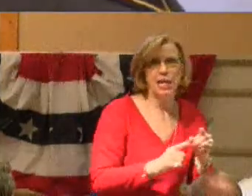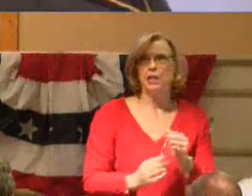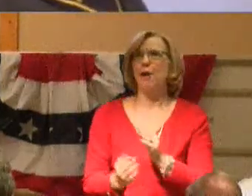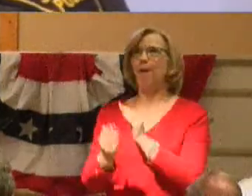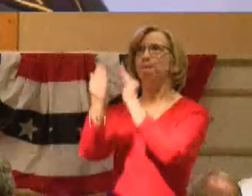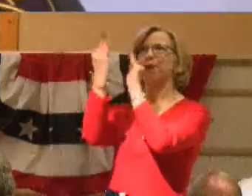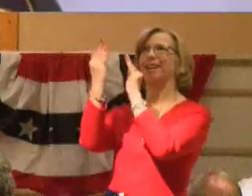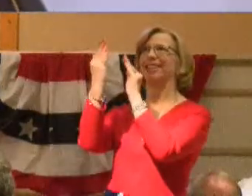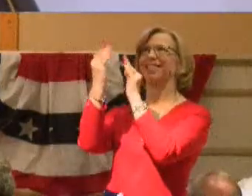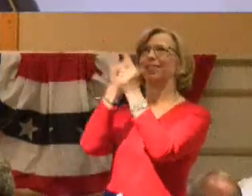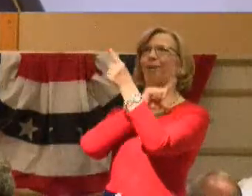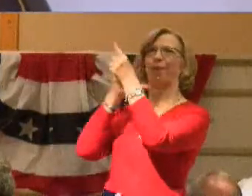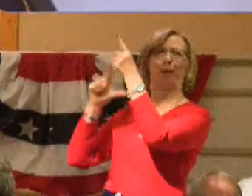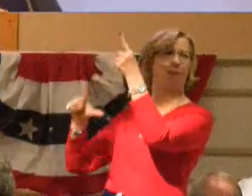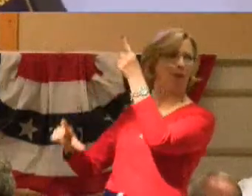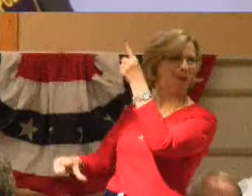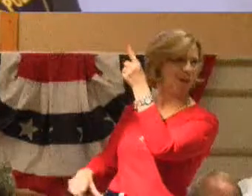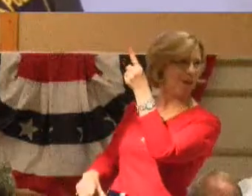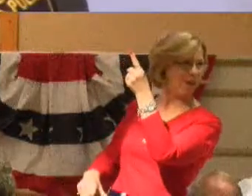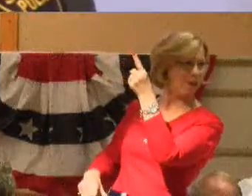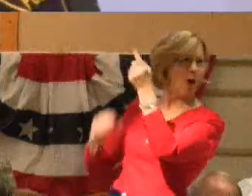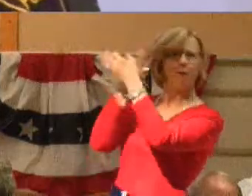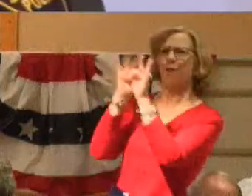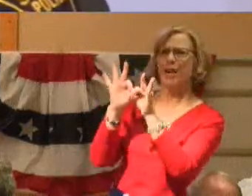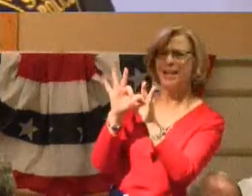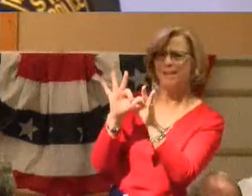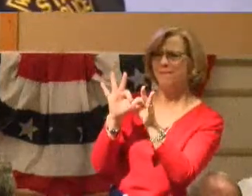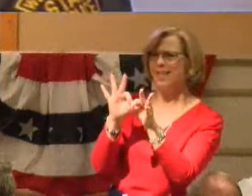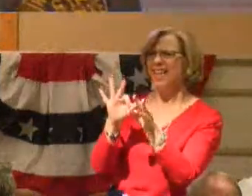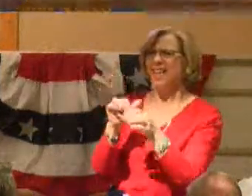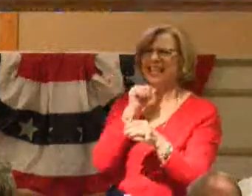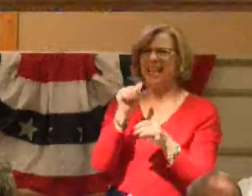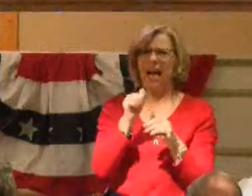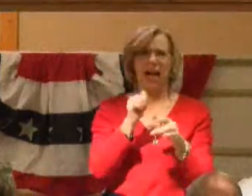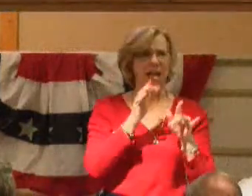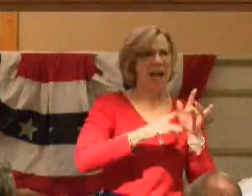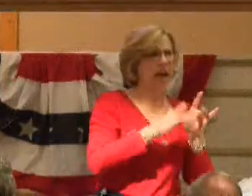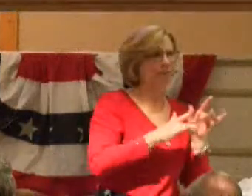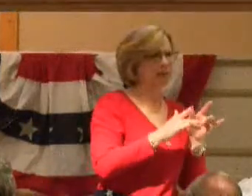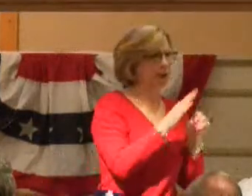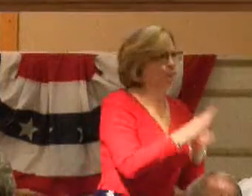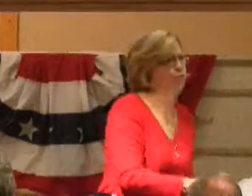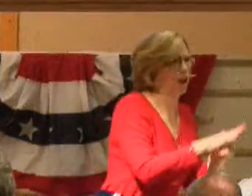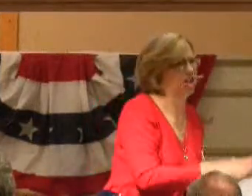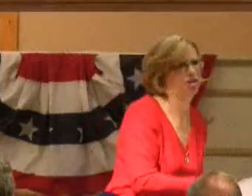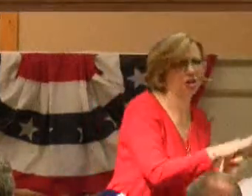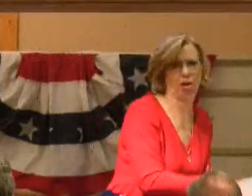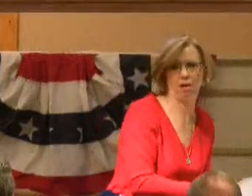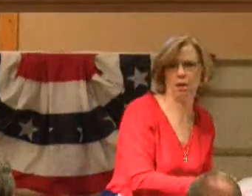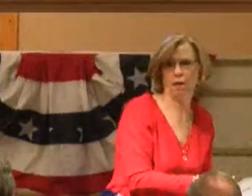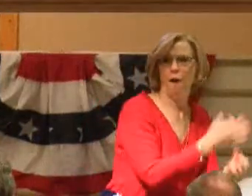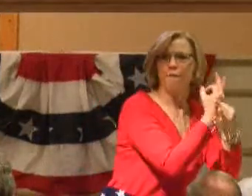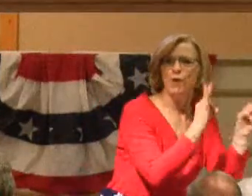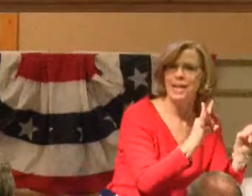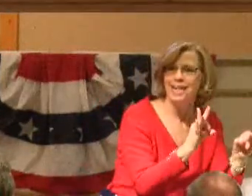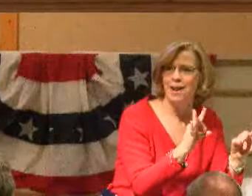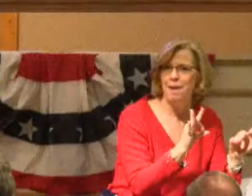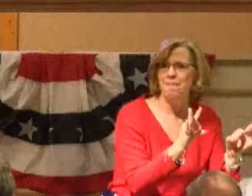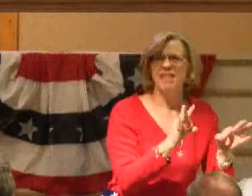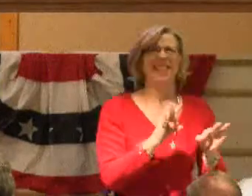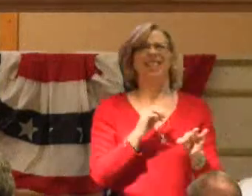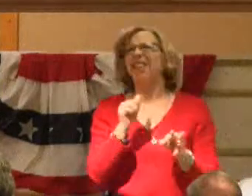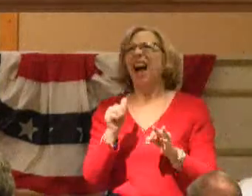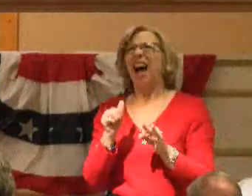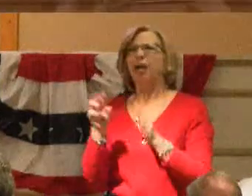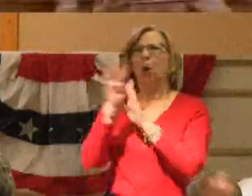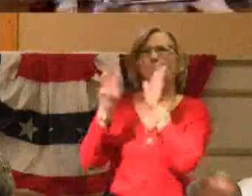presence of someone. Freedom is not the absence of tyranny or of oppression. Freedom is not the will